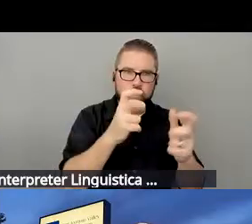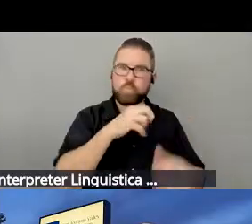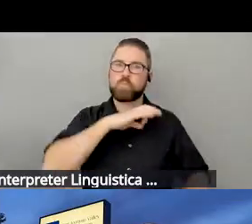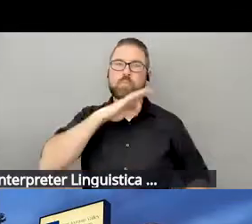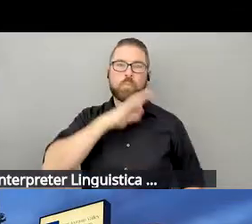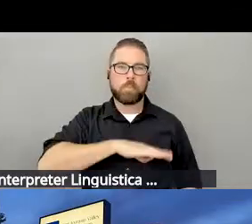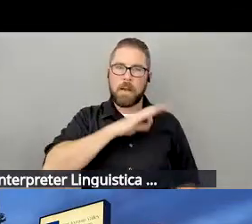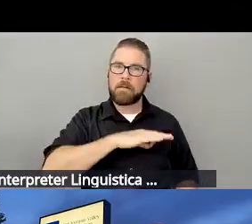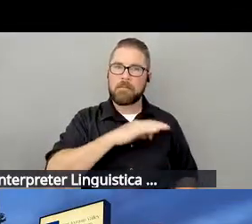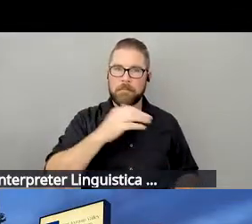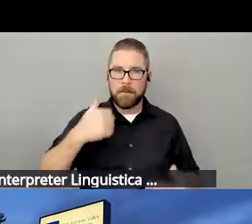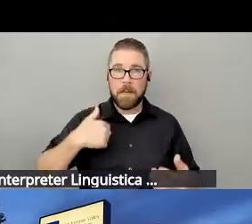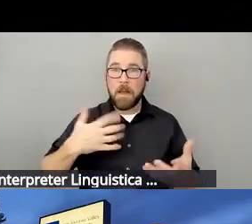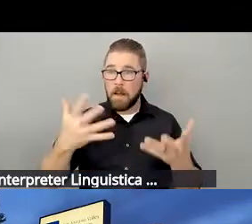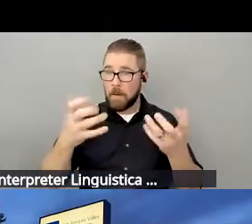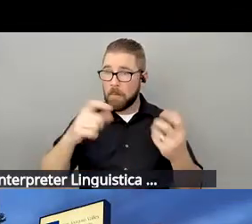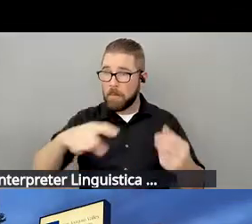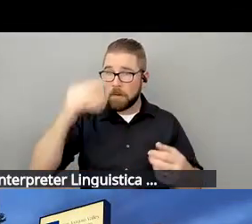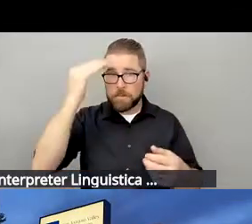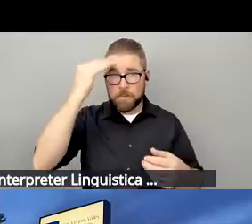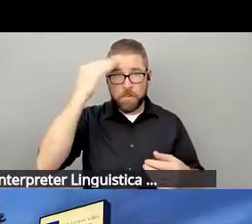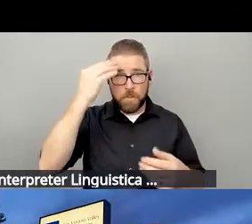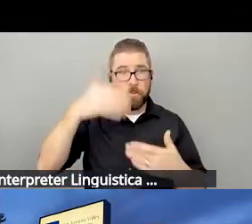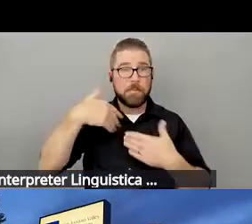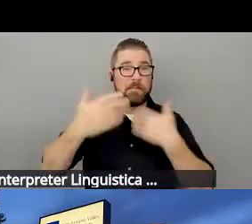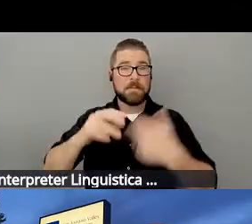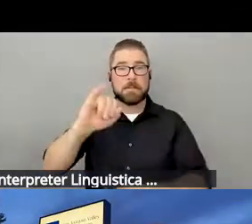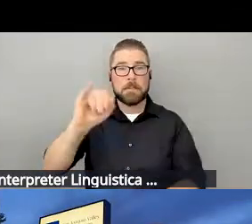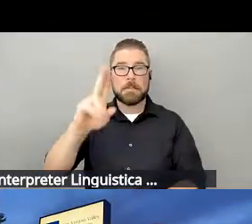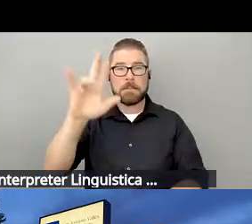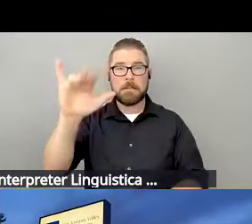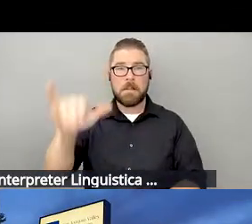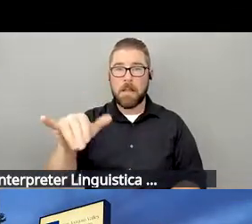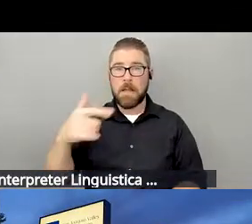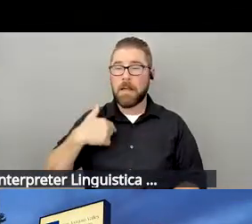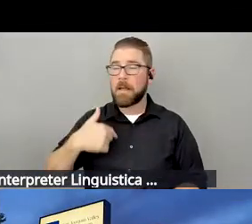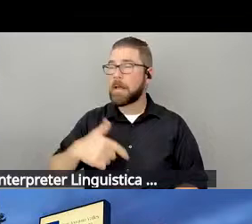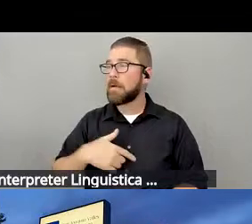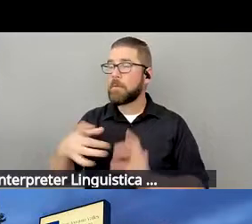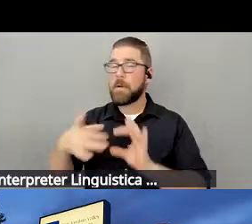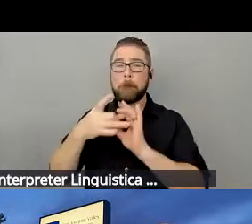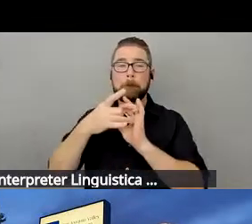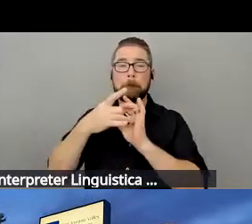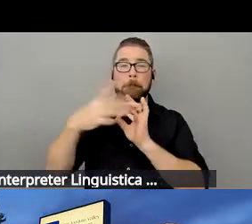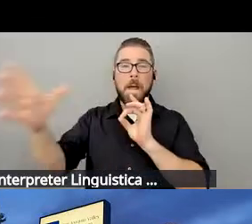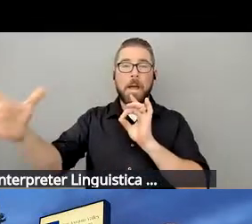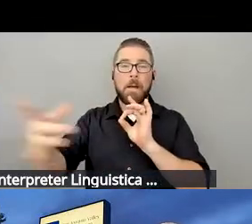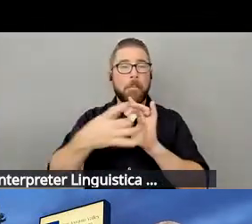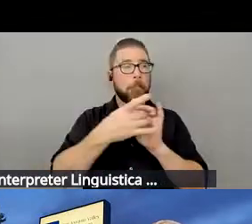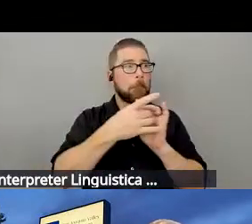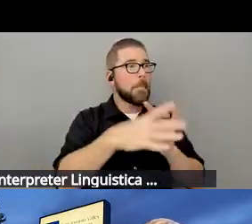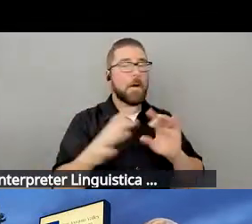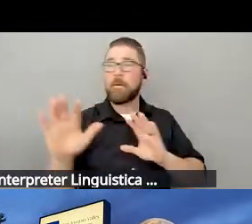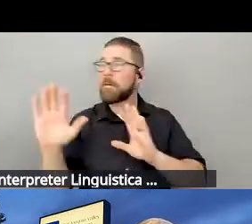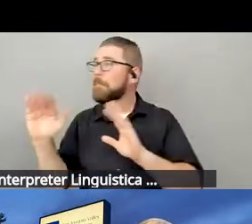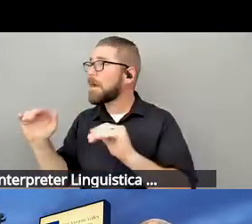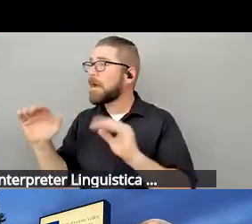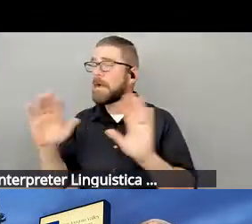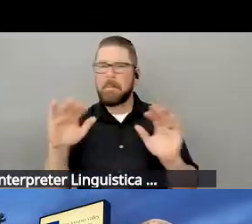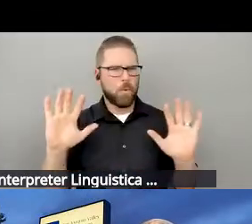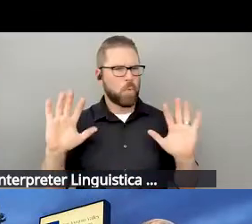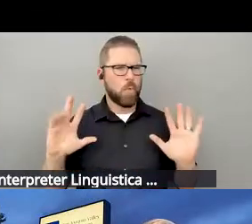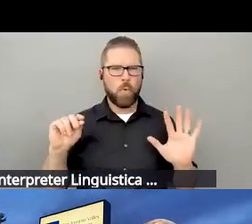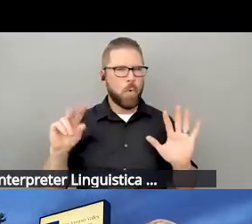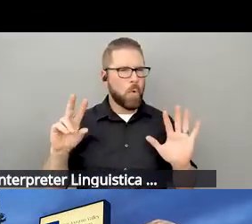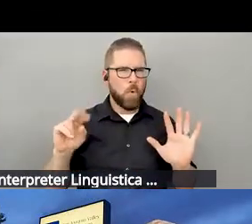July, you should expect that we're not just going to be like, bye, and disappear from your lives forever. We'll still be here and we'll still be, if